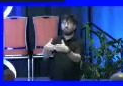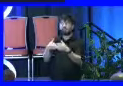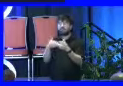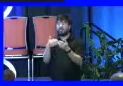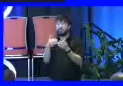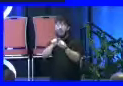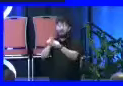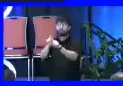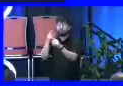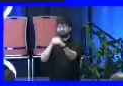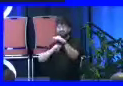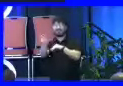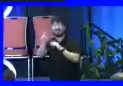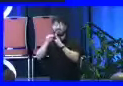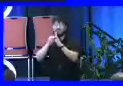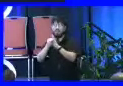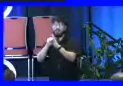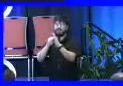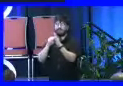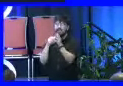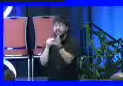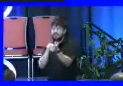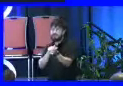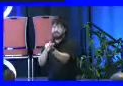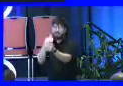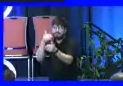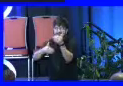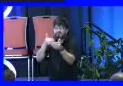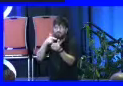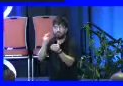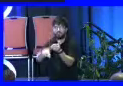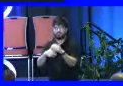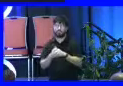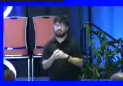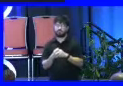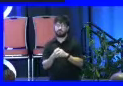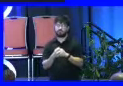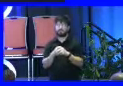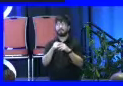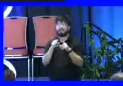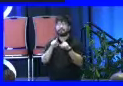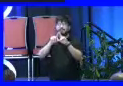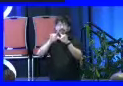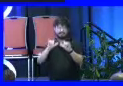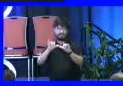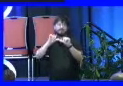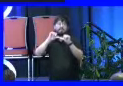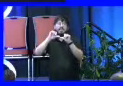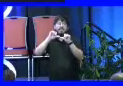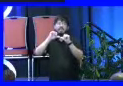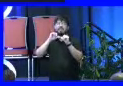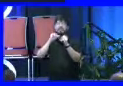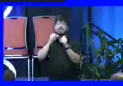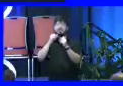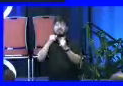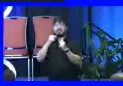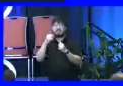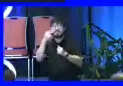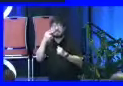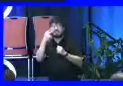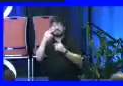modeling, and track and evaluate outcomes. A Medicaid agency entering into an agreement to use